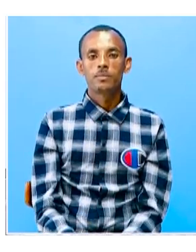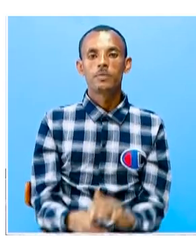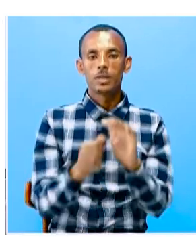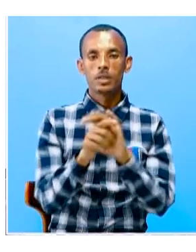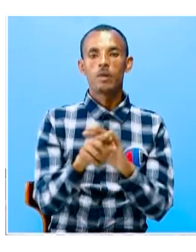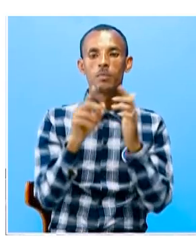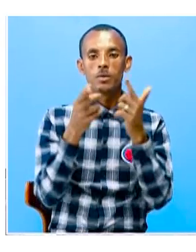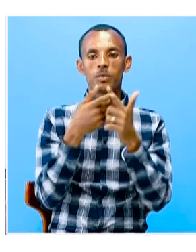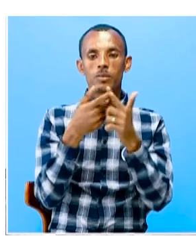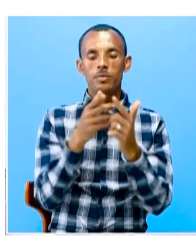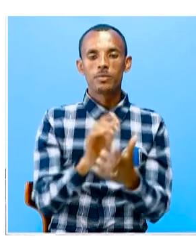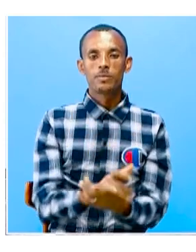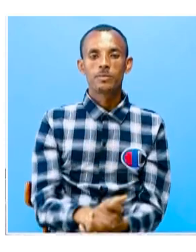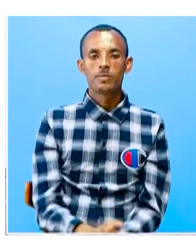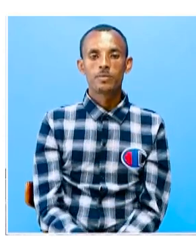2.